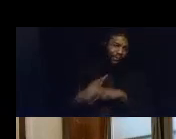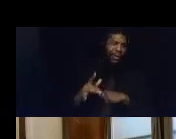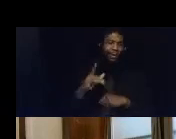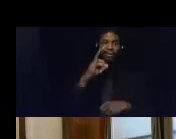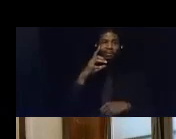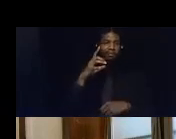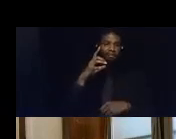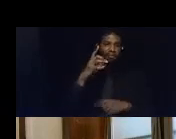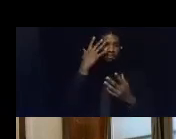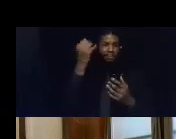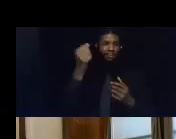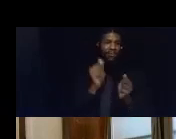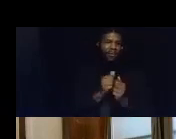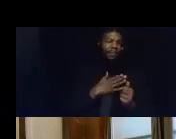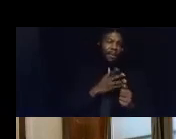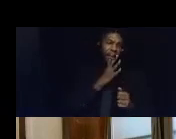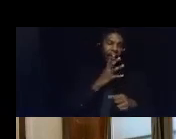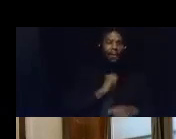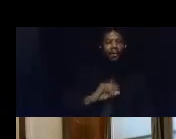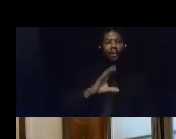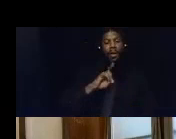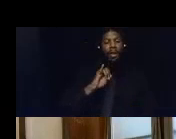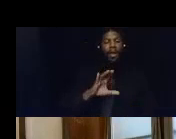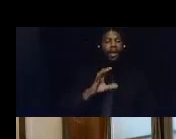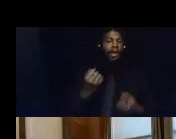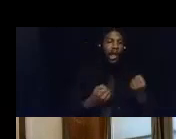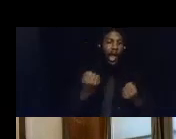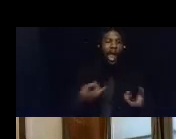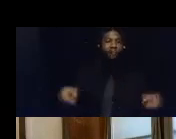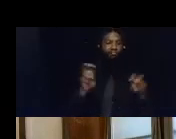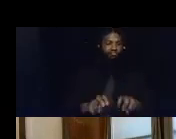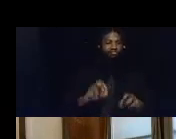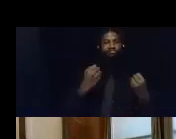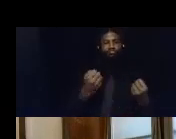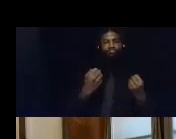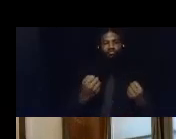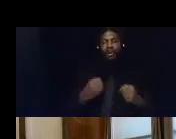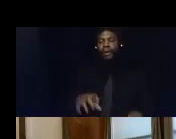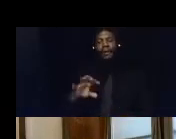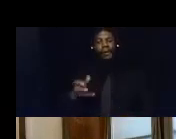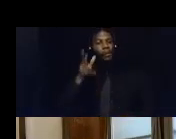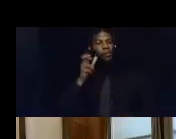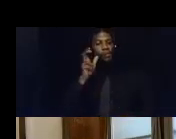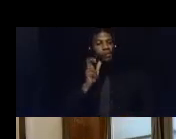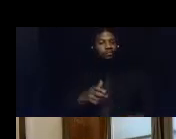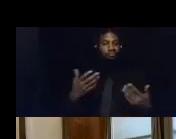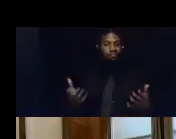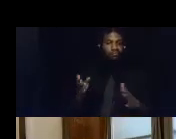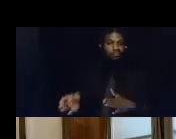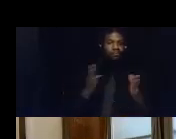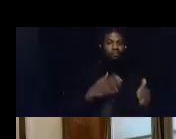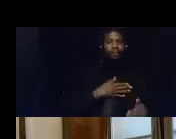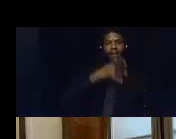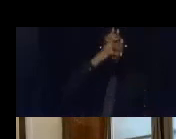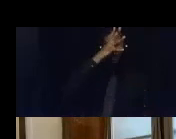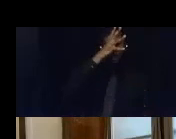old Cadillac car, driving and listening to the radio. And with my father, I remember on the weekends cleaning with the windows